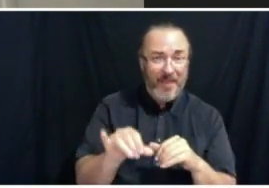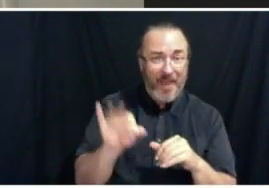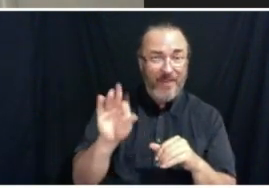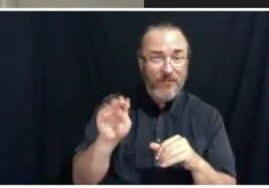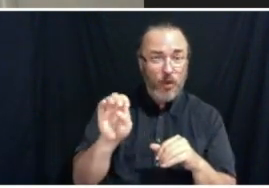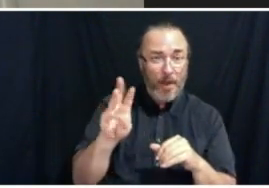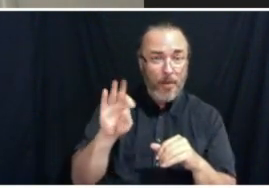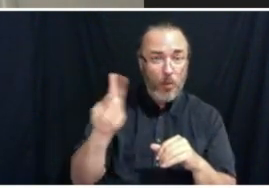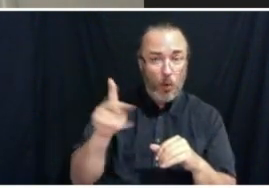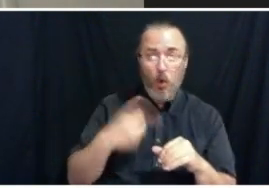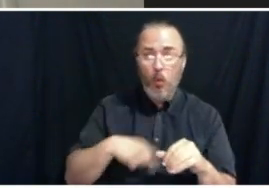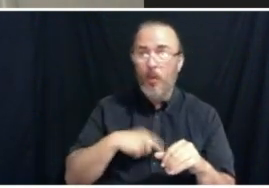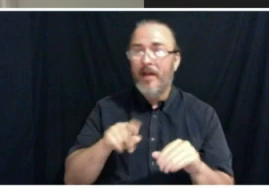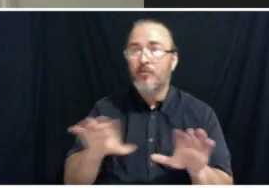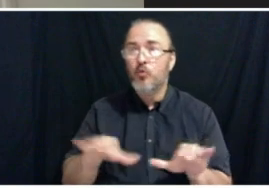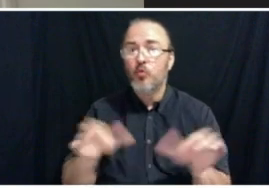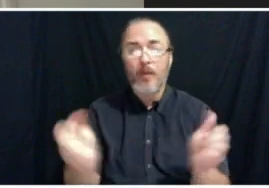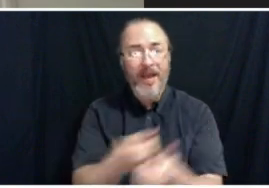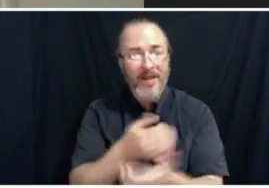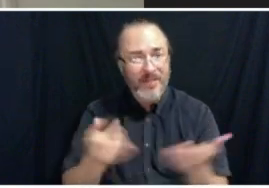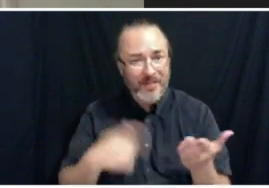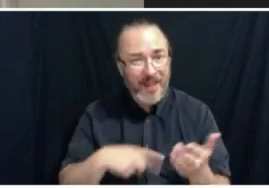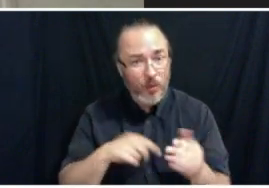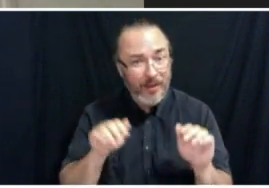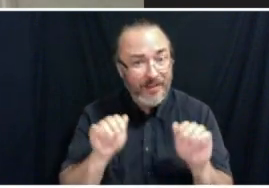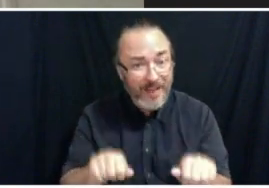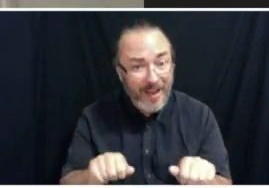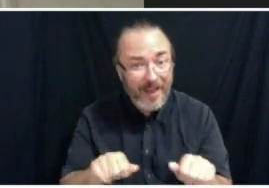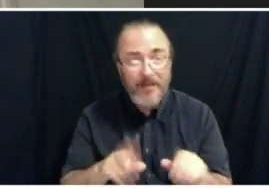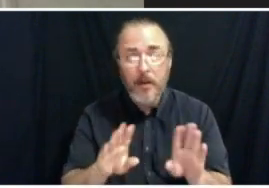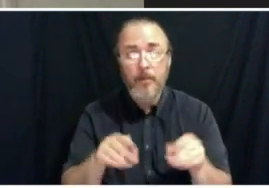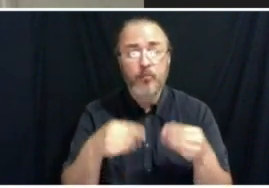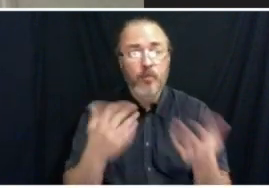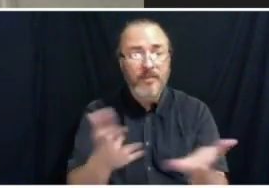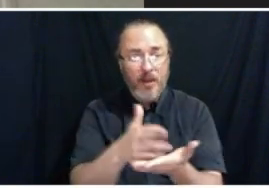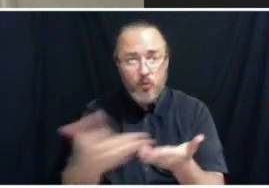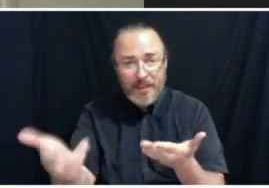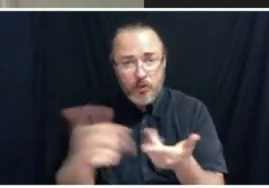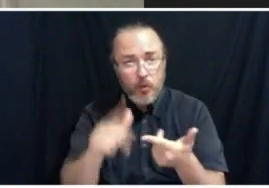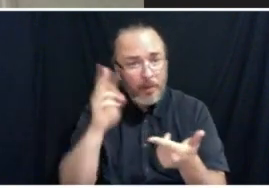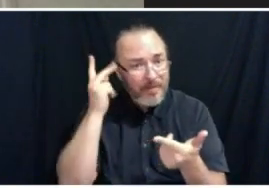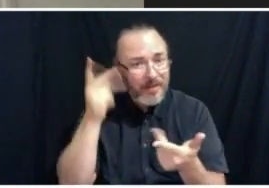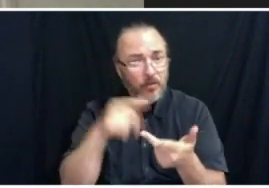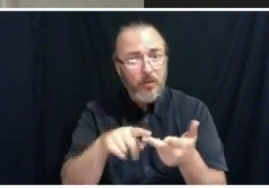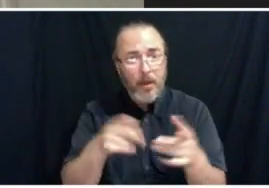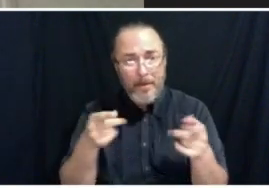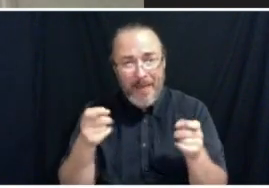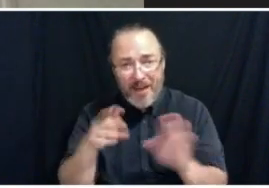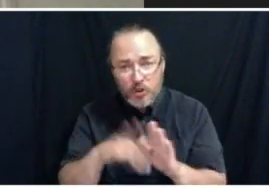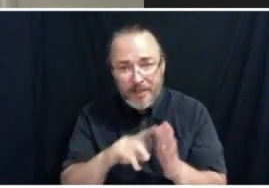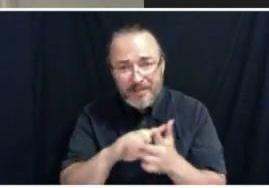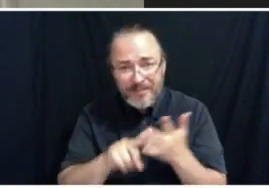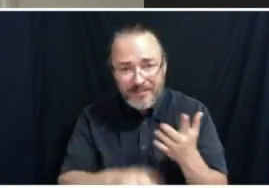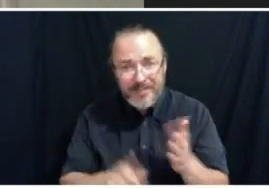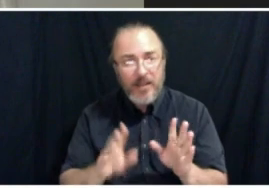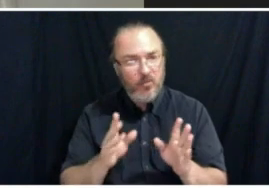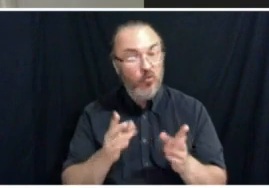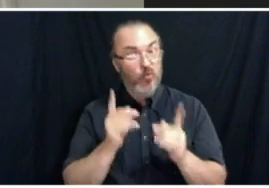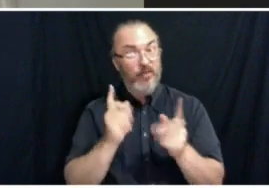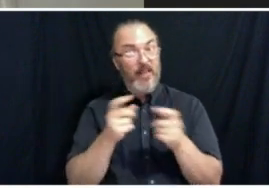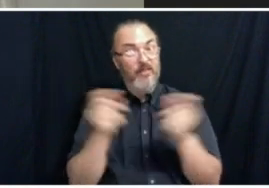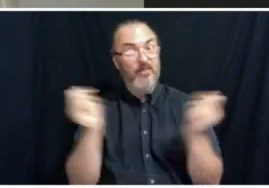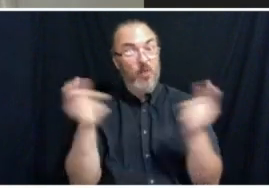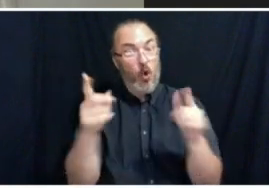can and put the resources that it can, and we need to put all the political, financial, and management commitment that is needed to give everyone a chance. Thank you very much,